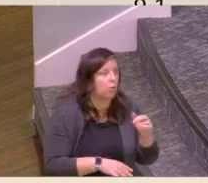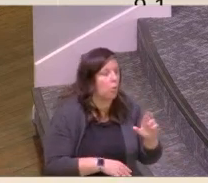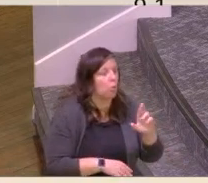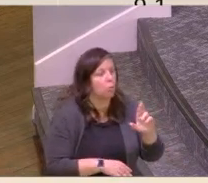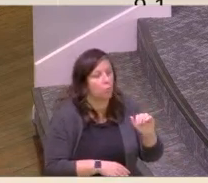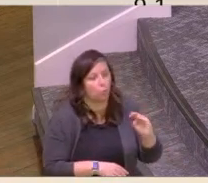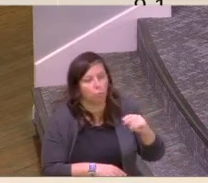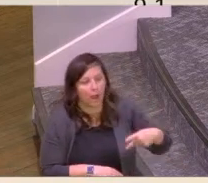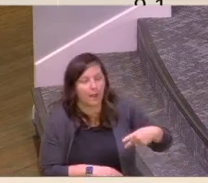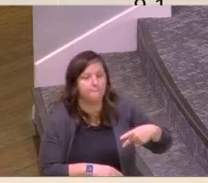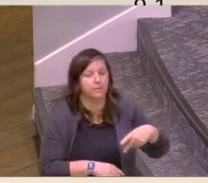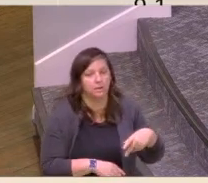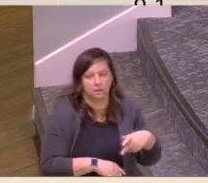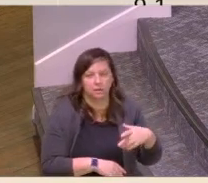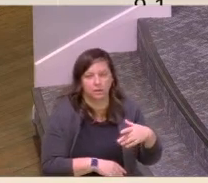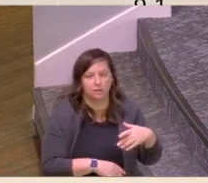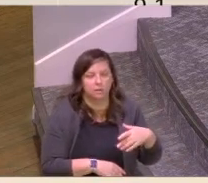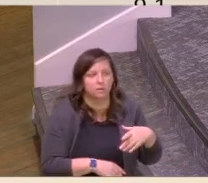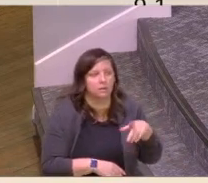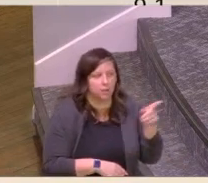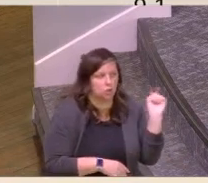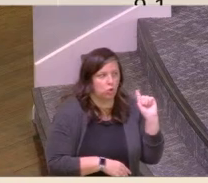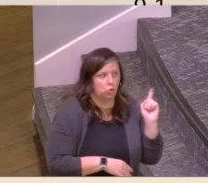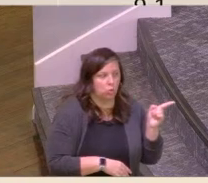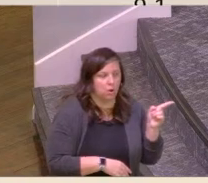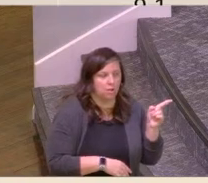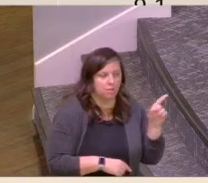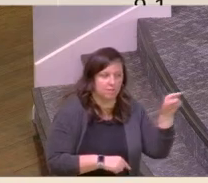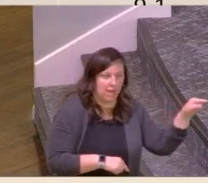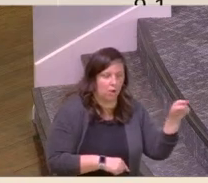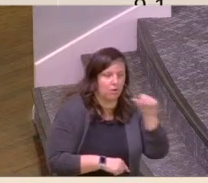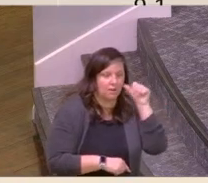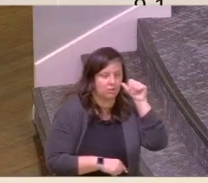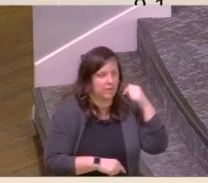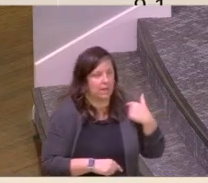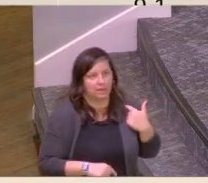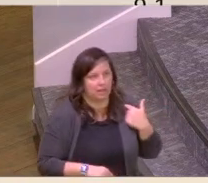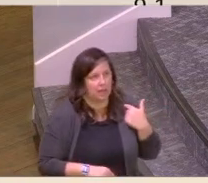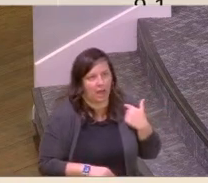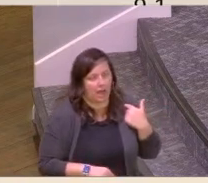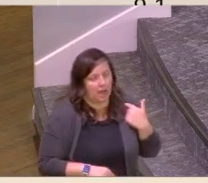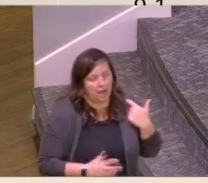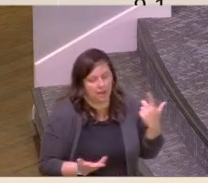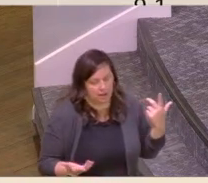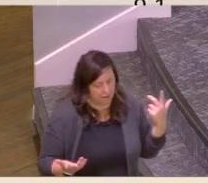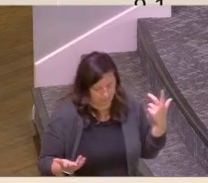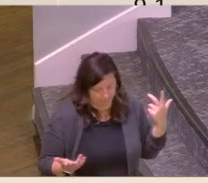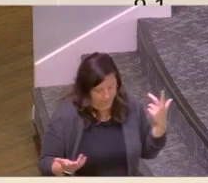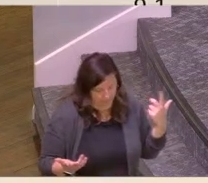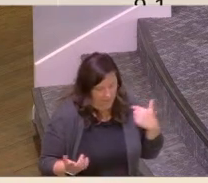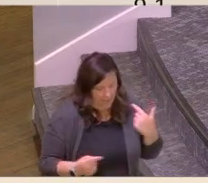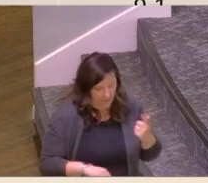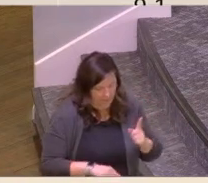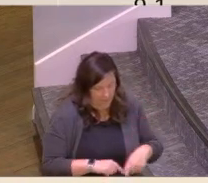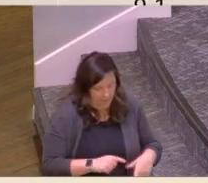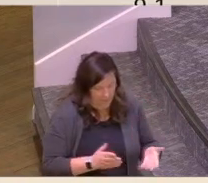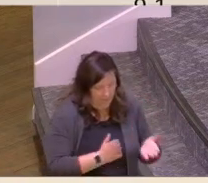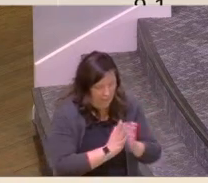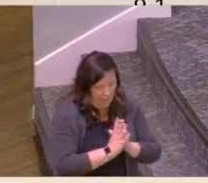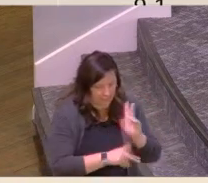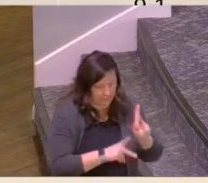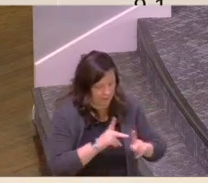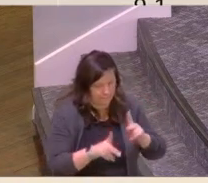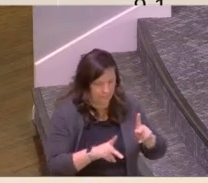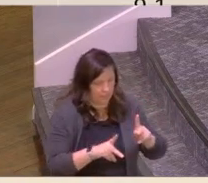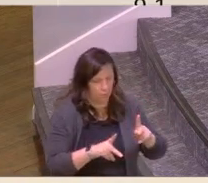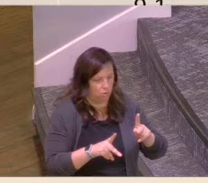see those cribs. I just can't, in good professional beliefs, ask people to push cribs up and